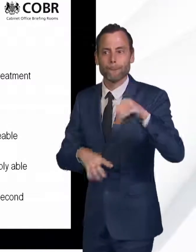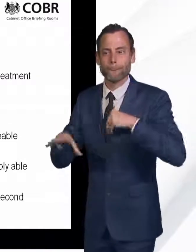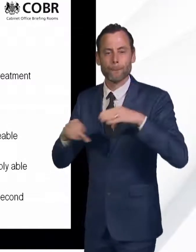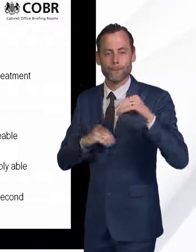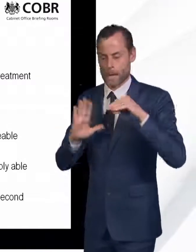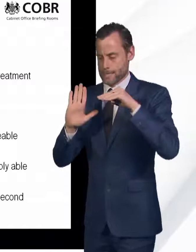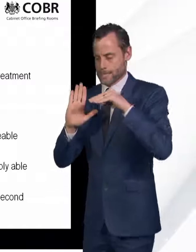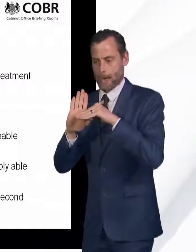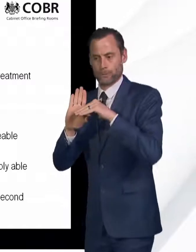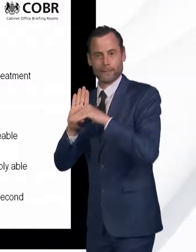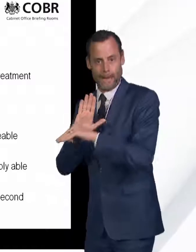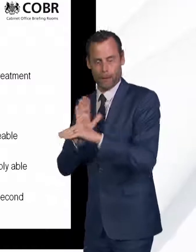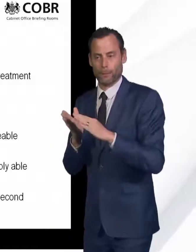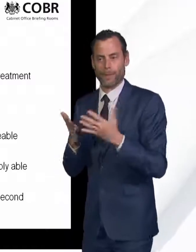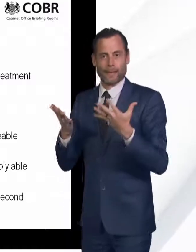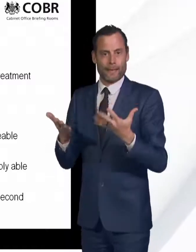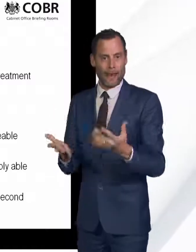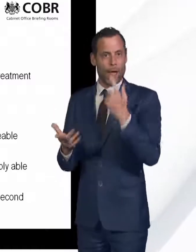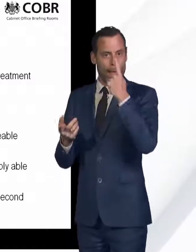manageable levels right across the board.